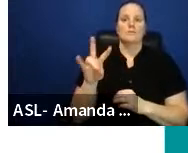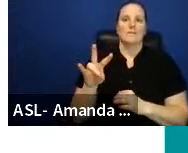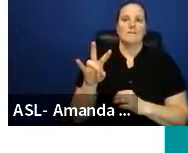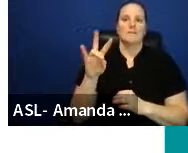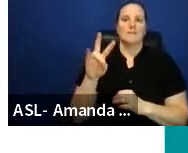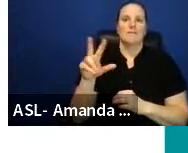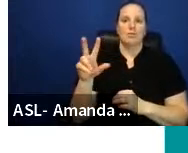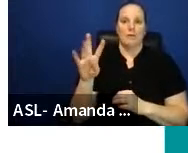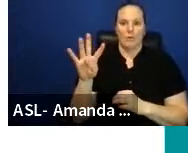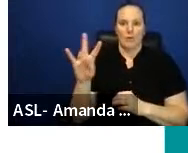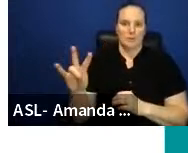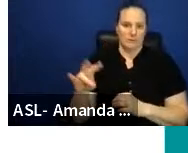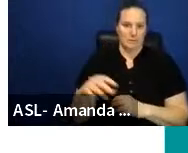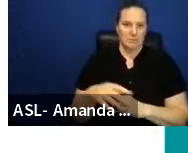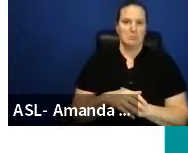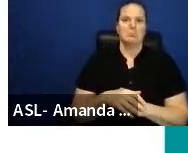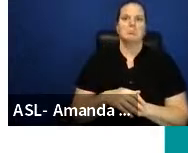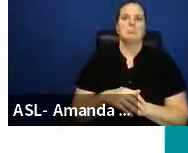427-7347.